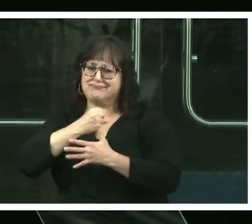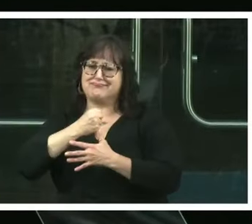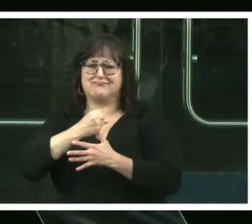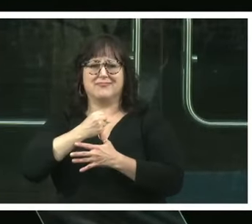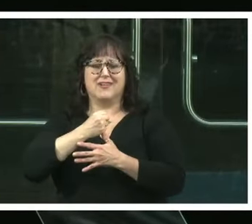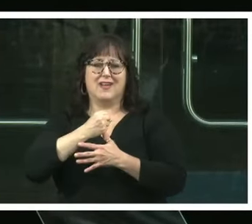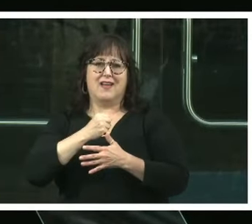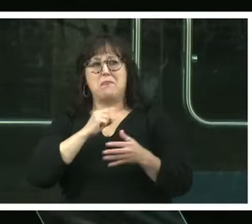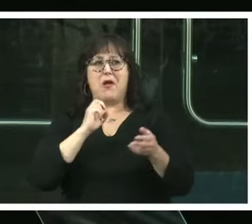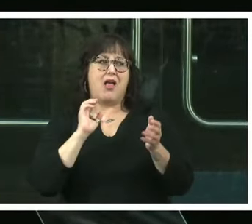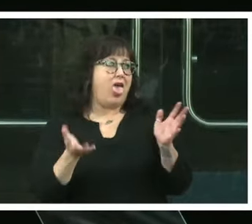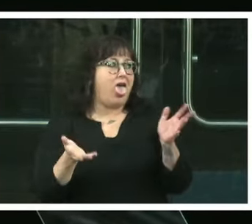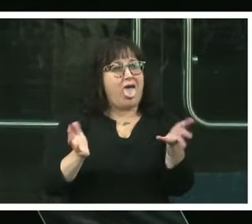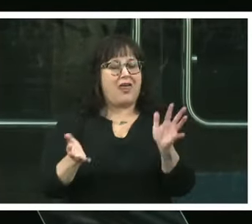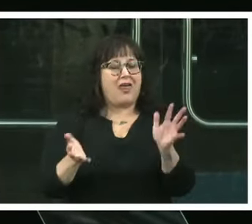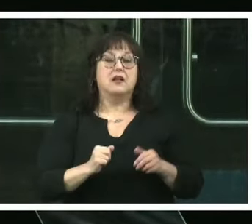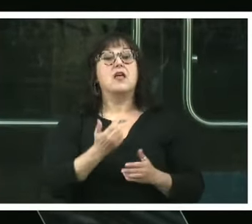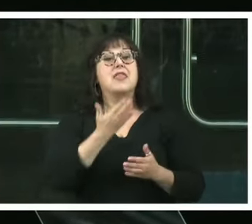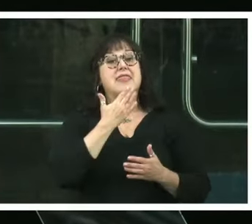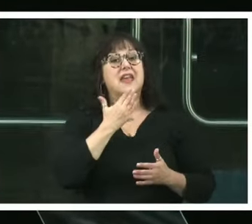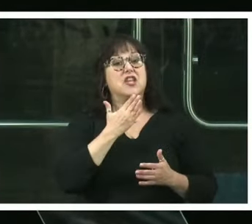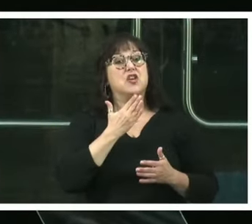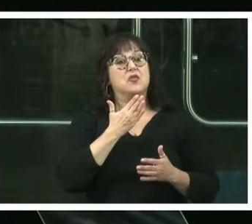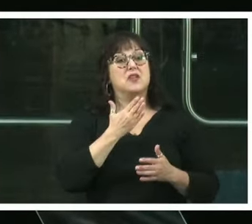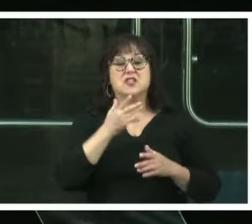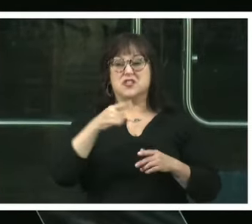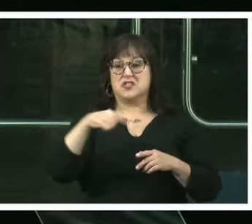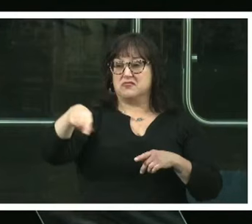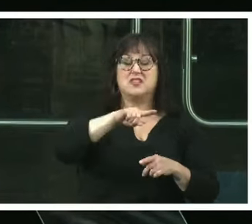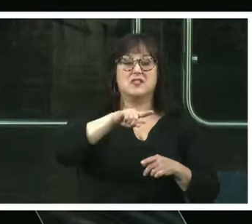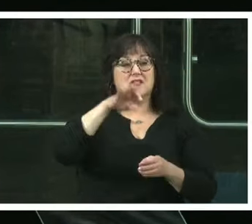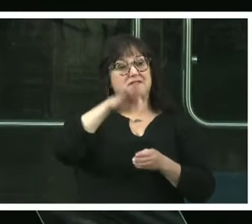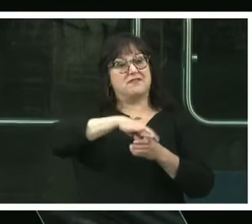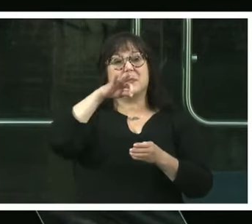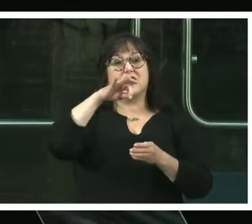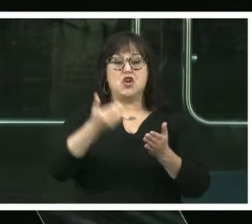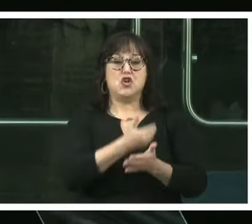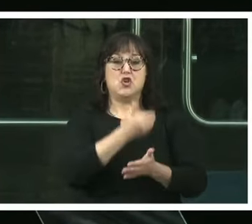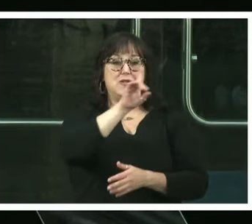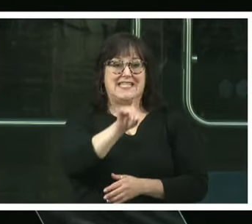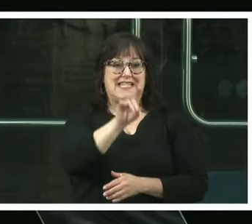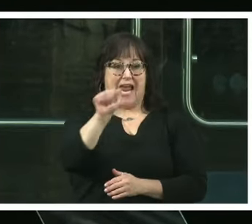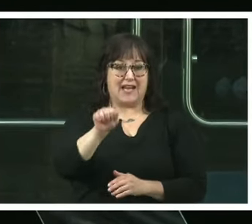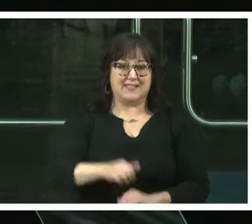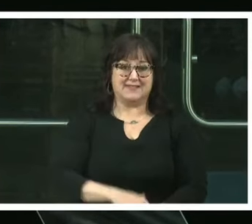to the voters of this city for electing our new district attorney, Brooke Jenkins.